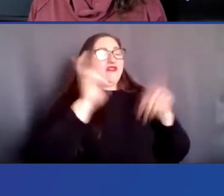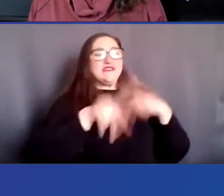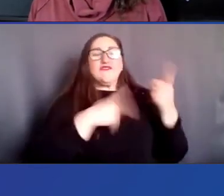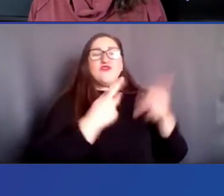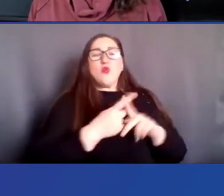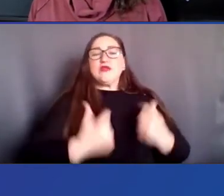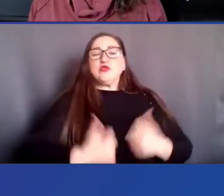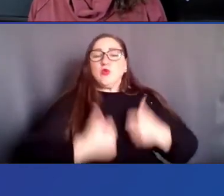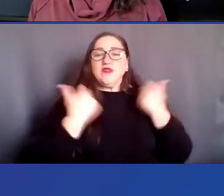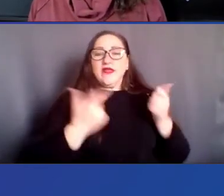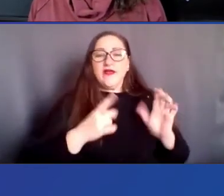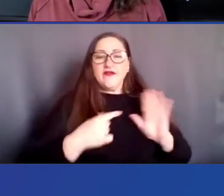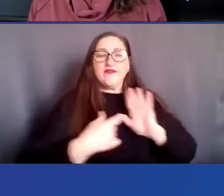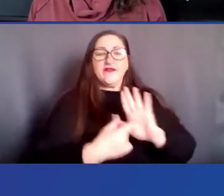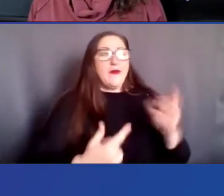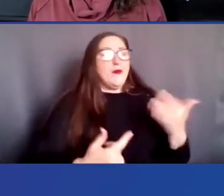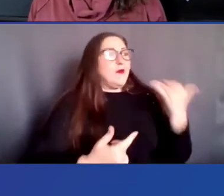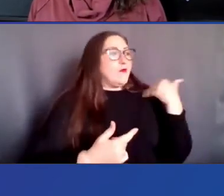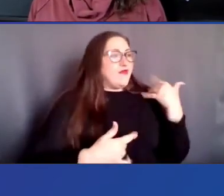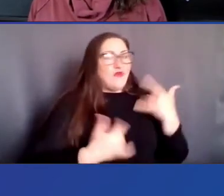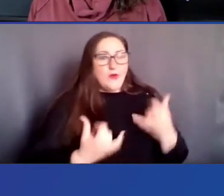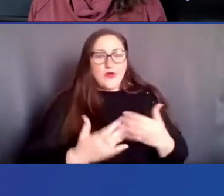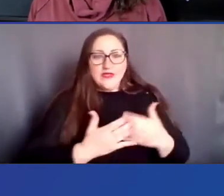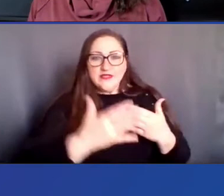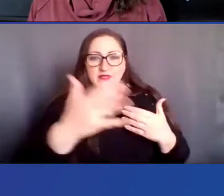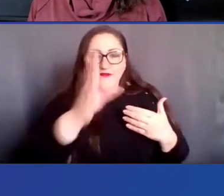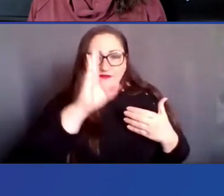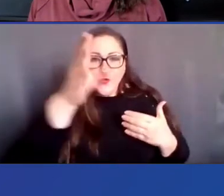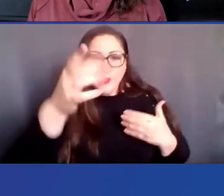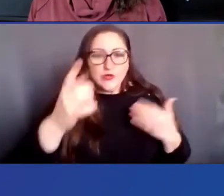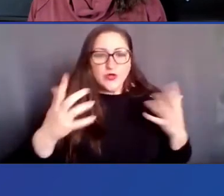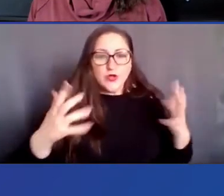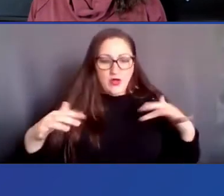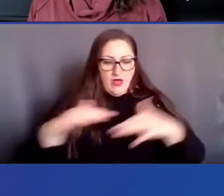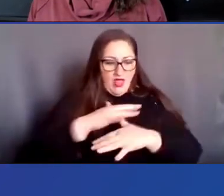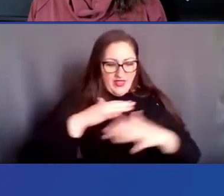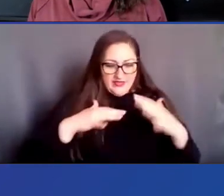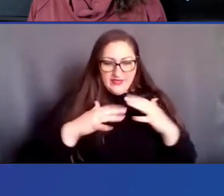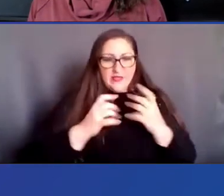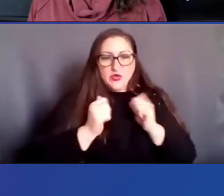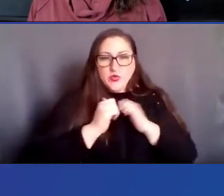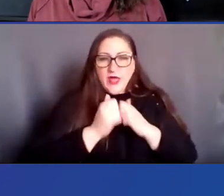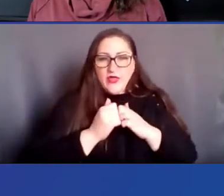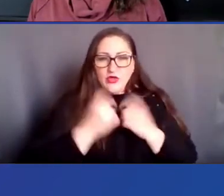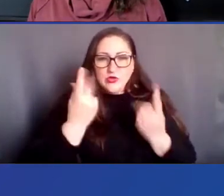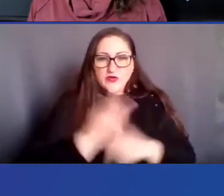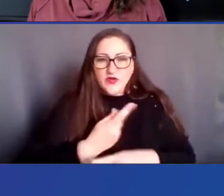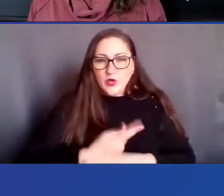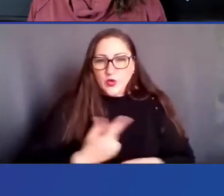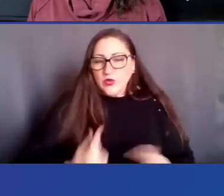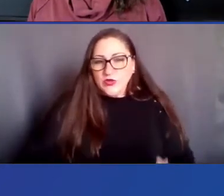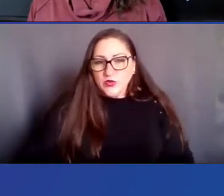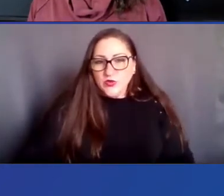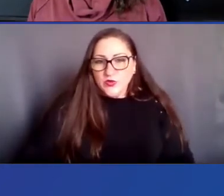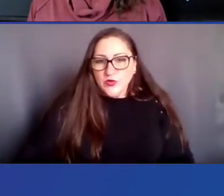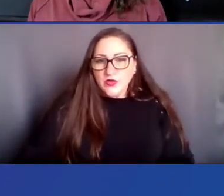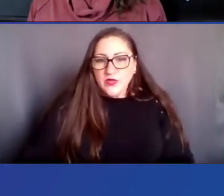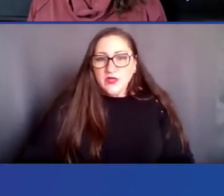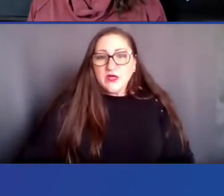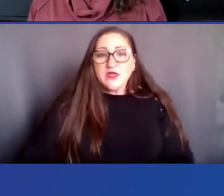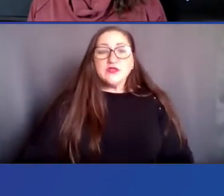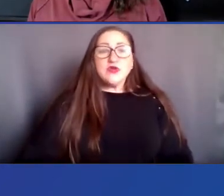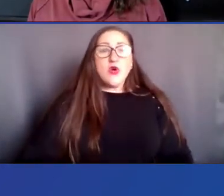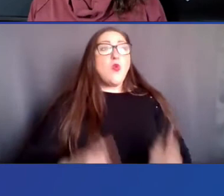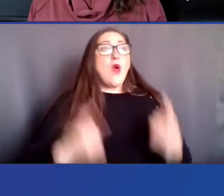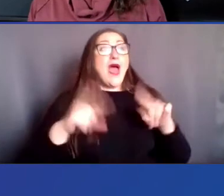The question I will pose to everyone is, what happens when our imagination is not enough